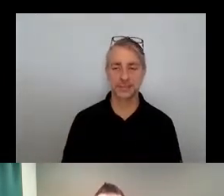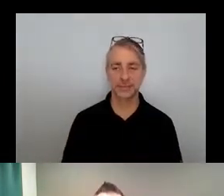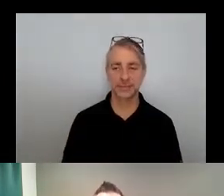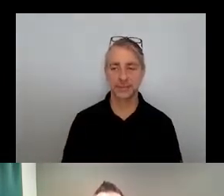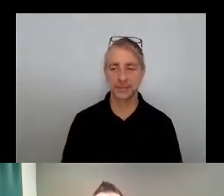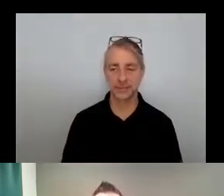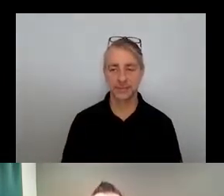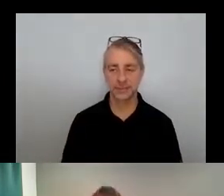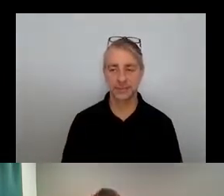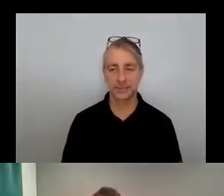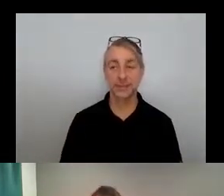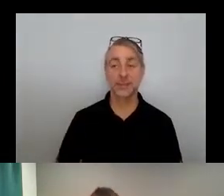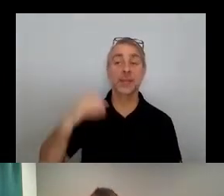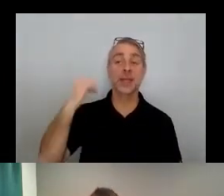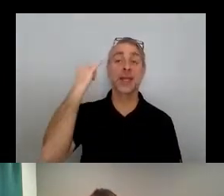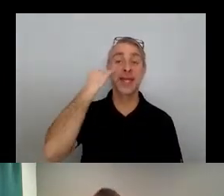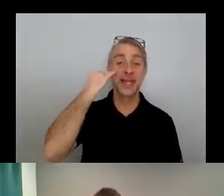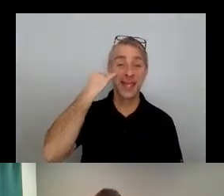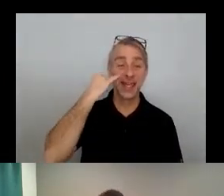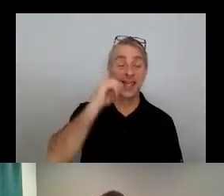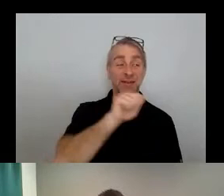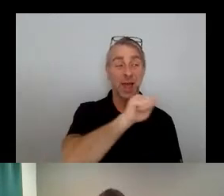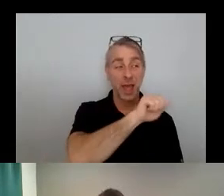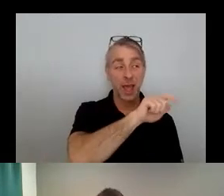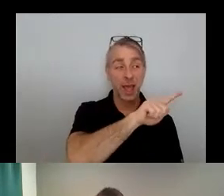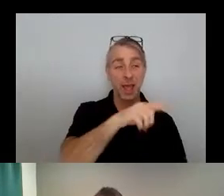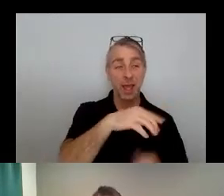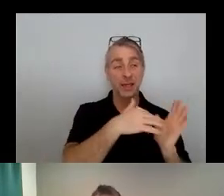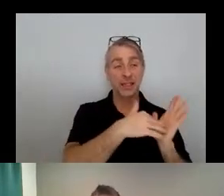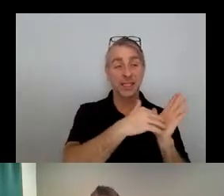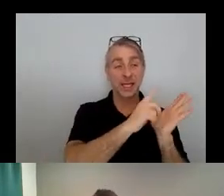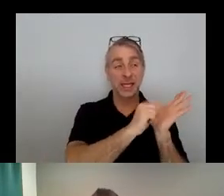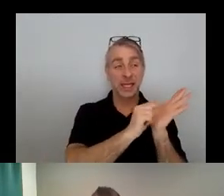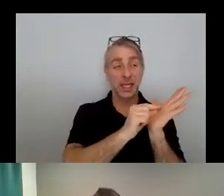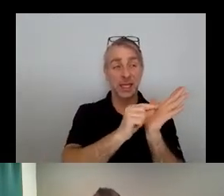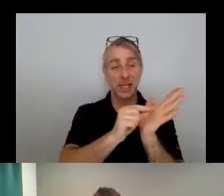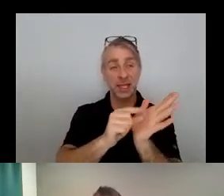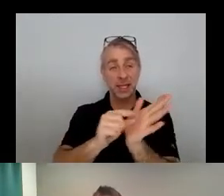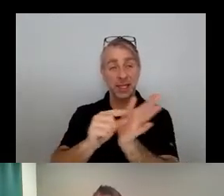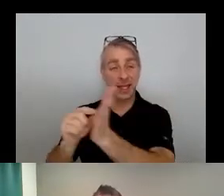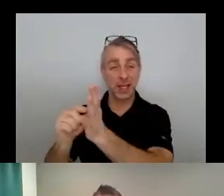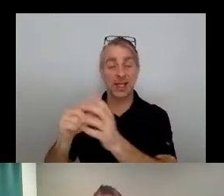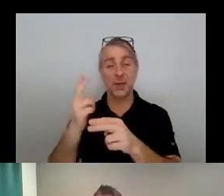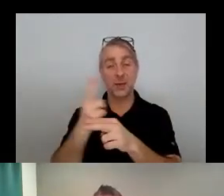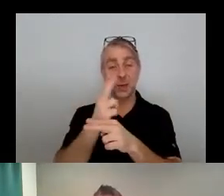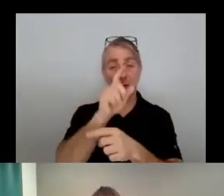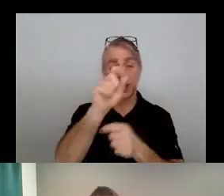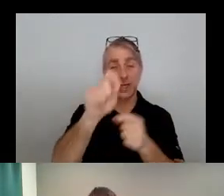meta-analysis measures that construct, that achievement construct, using the exact same